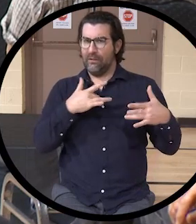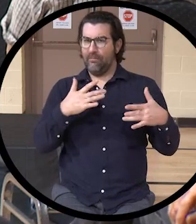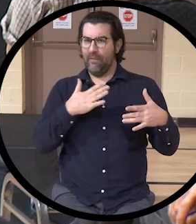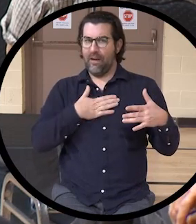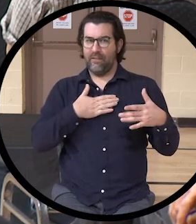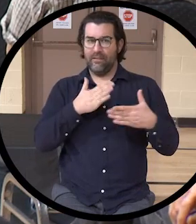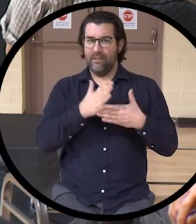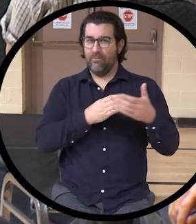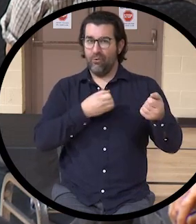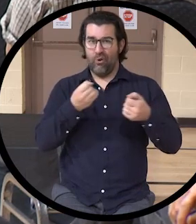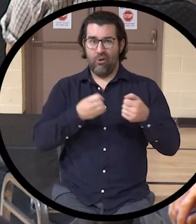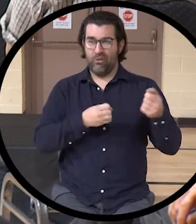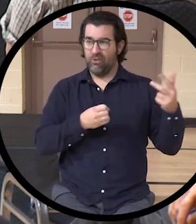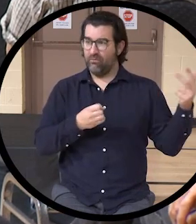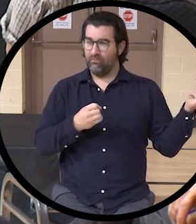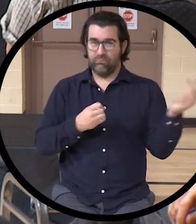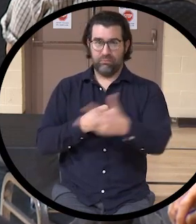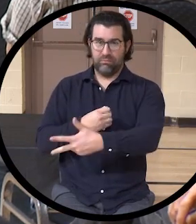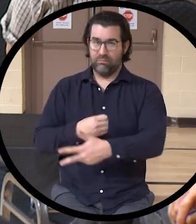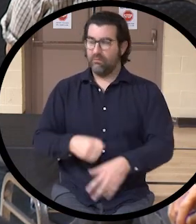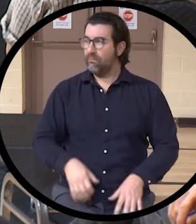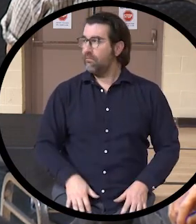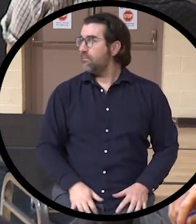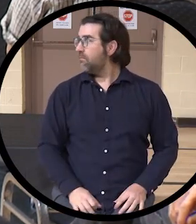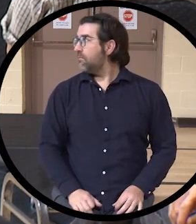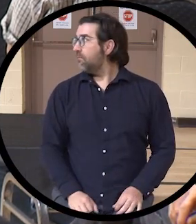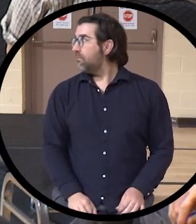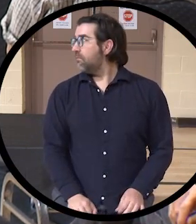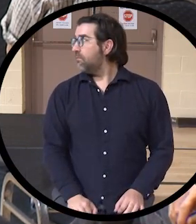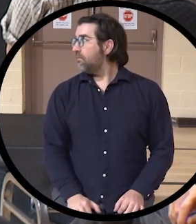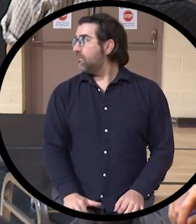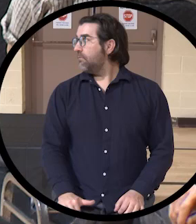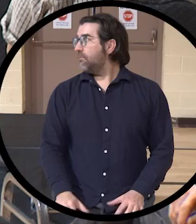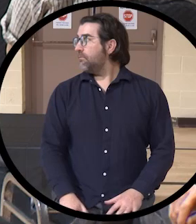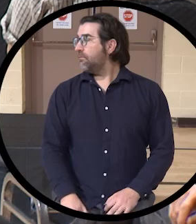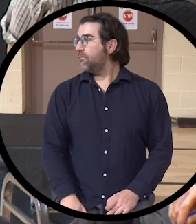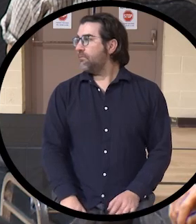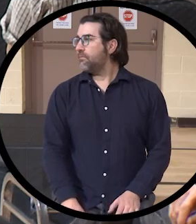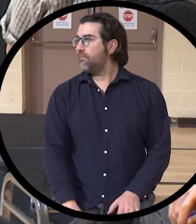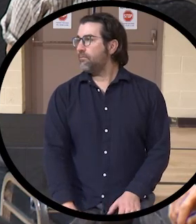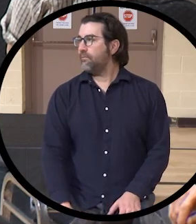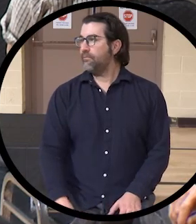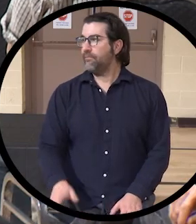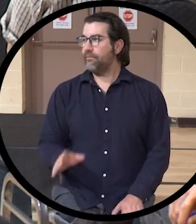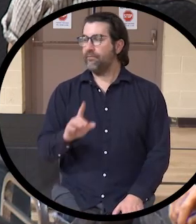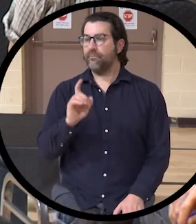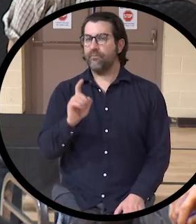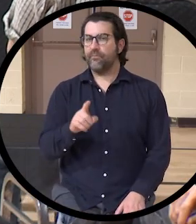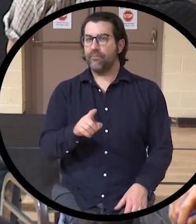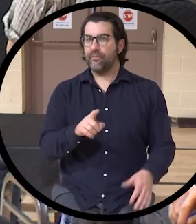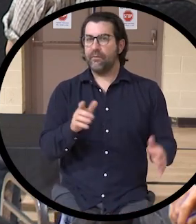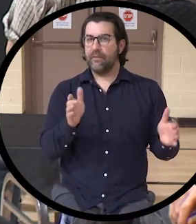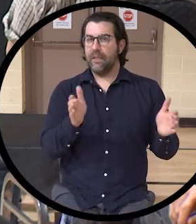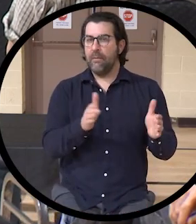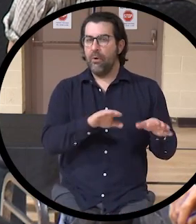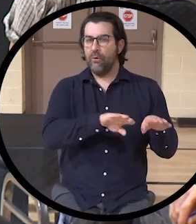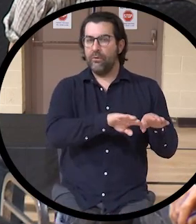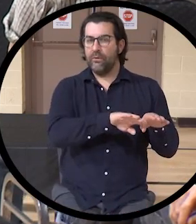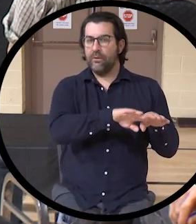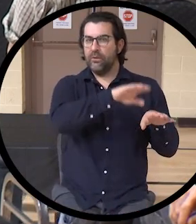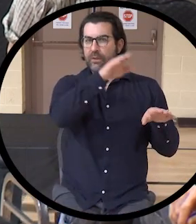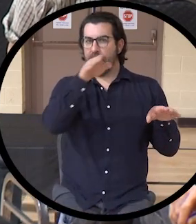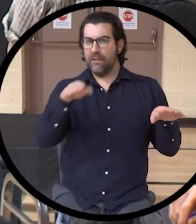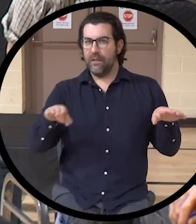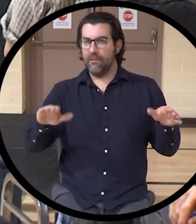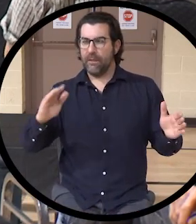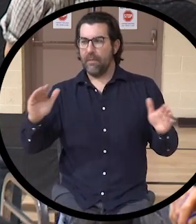on that road. Thank you. So the question is about the smaller speed tables versus the